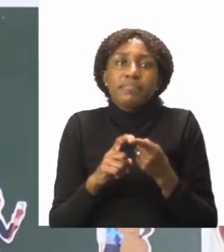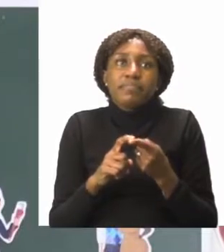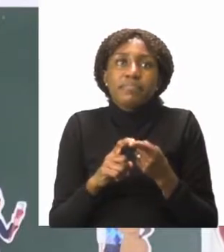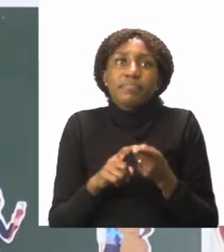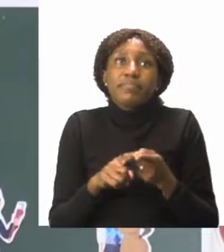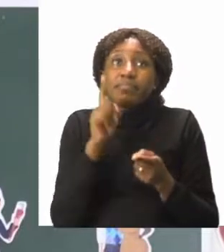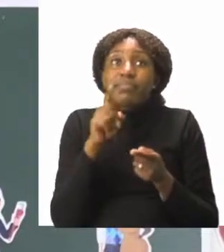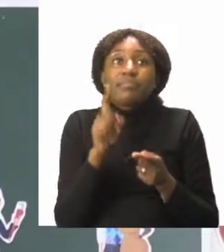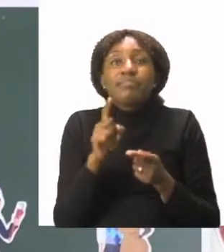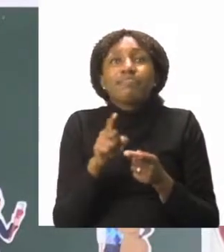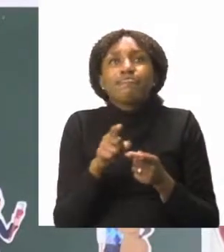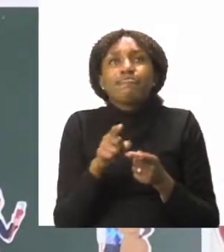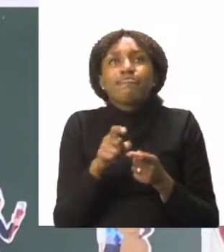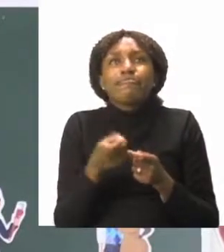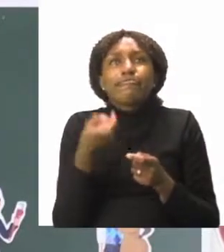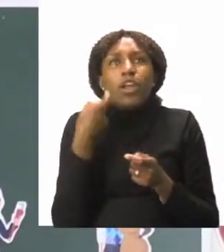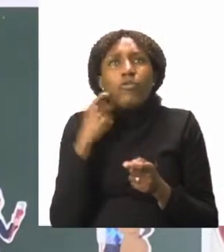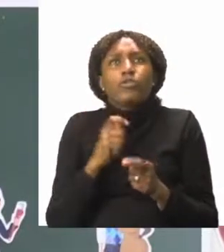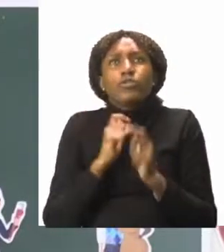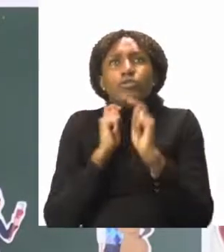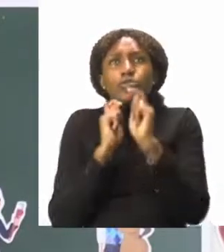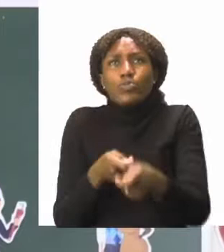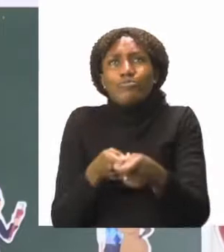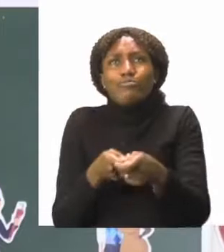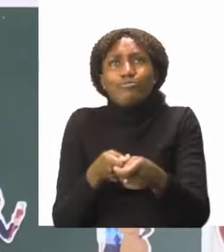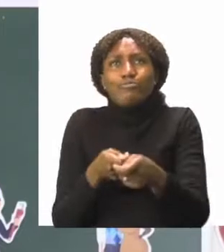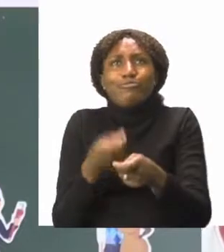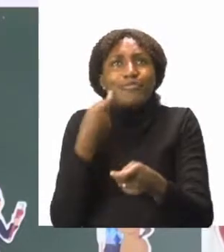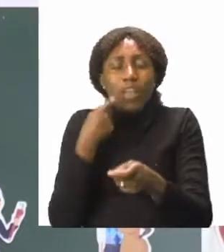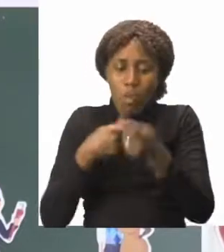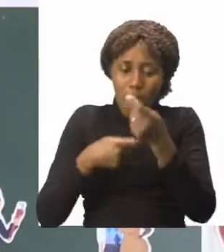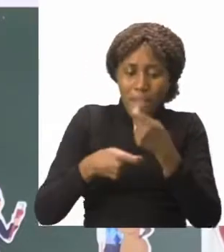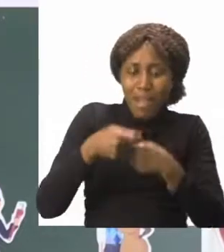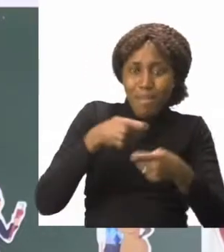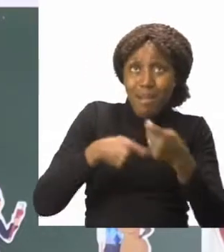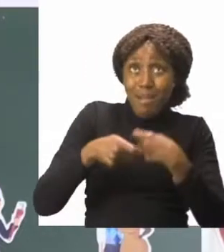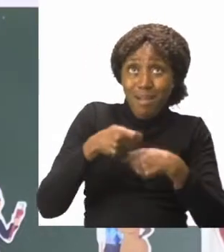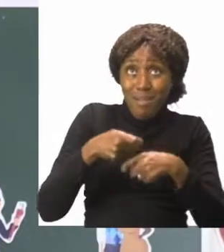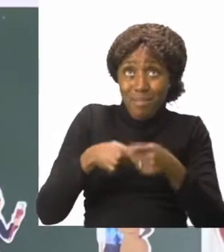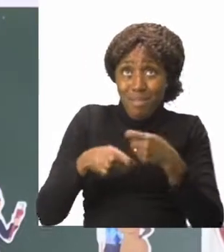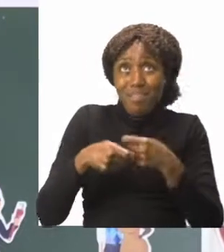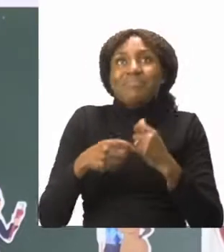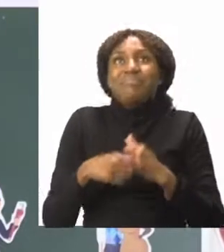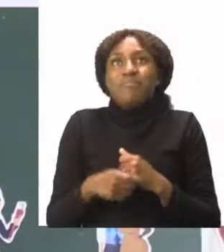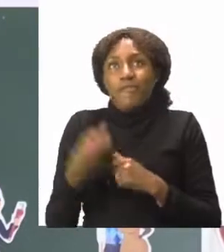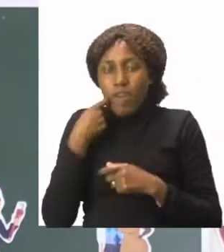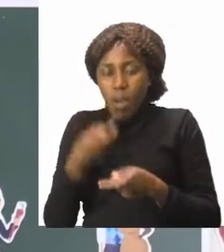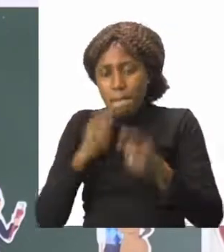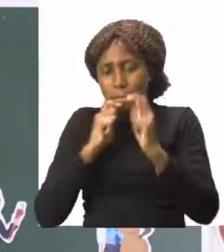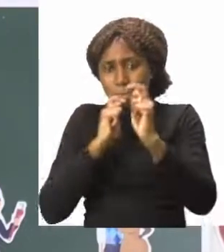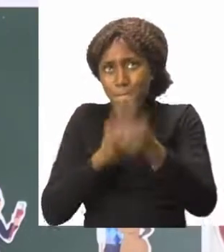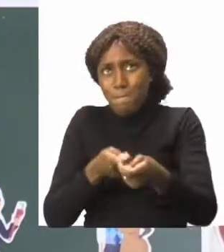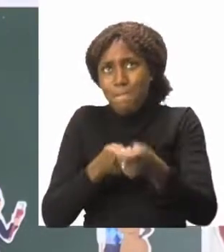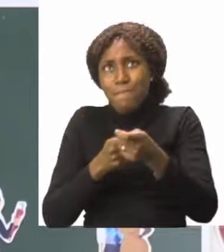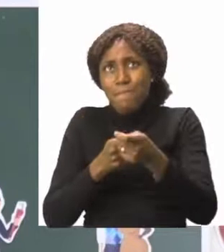This person catches fish and sells it at the market. So this person's called